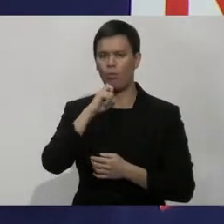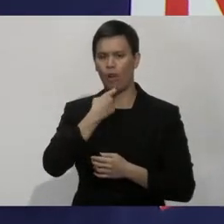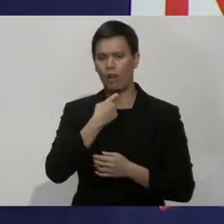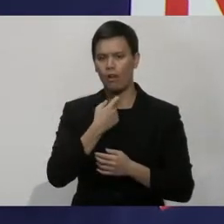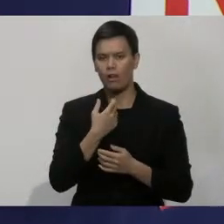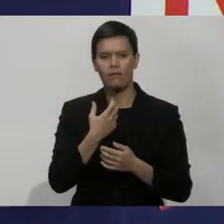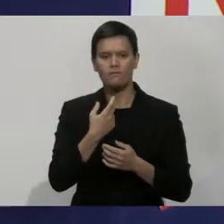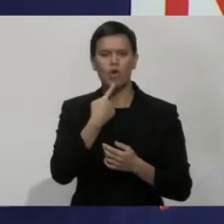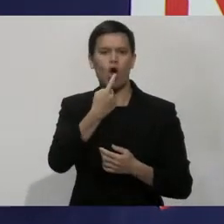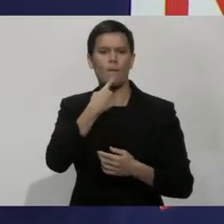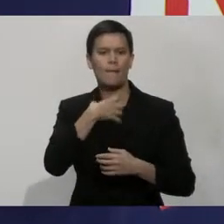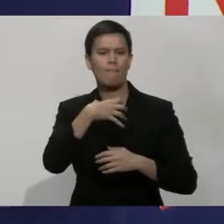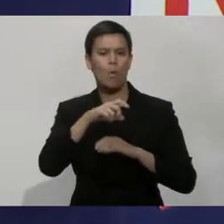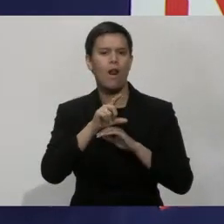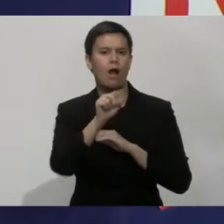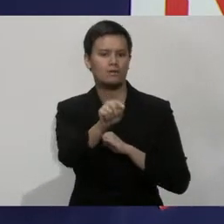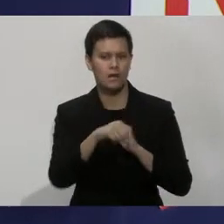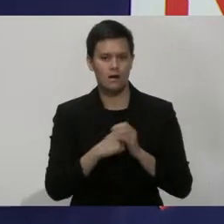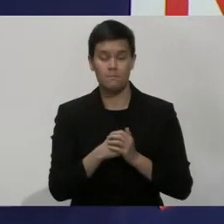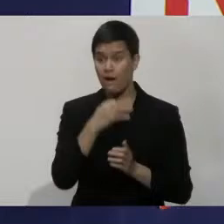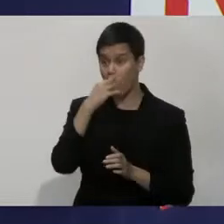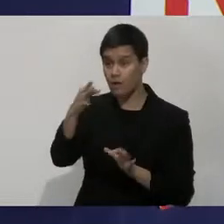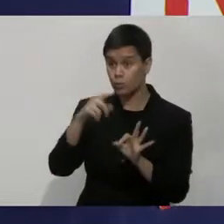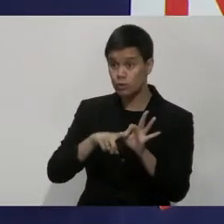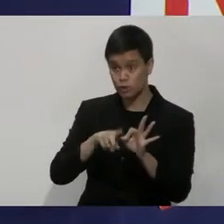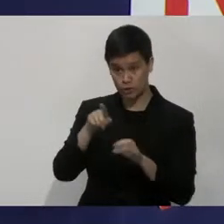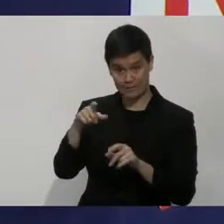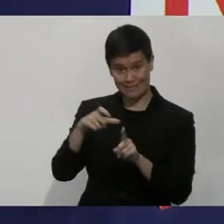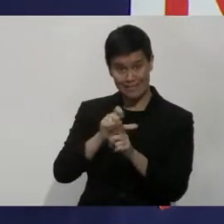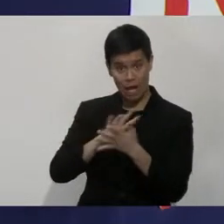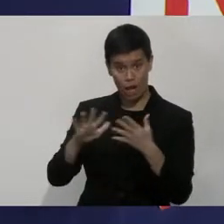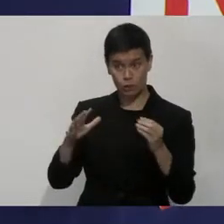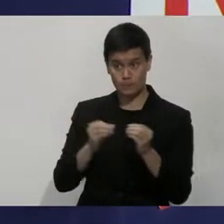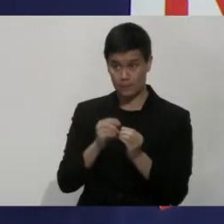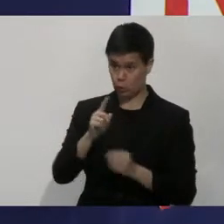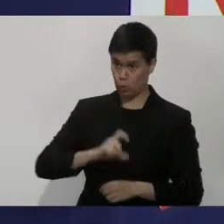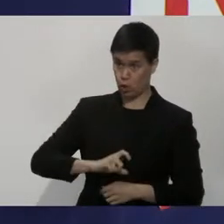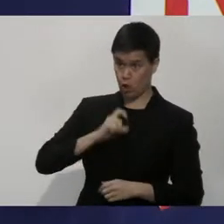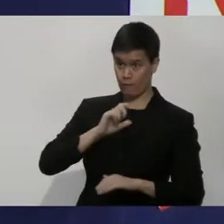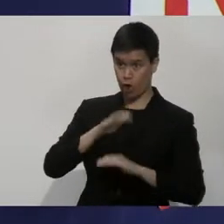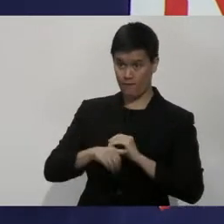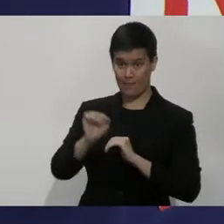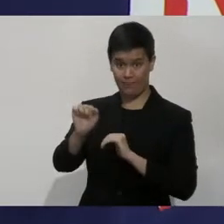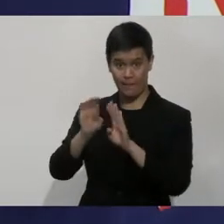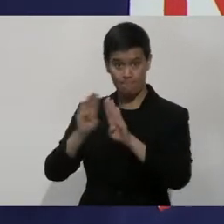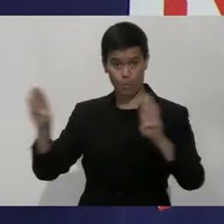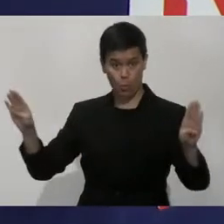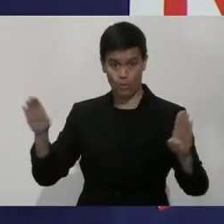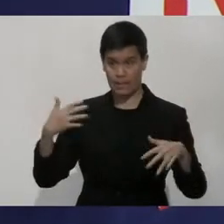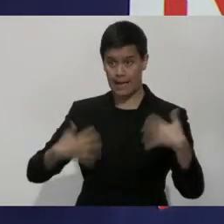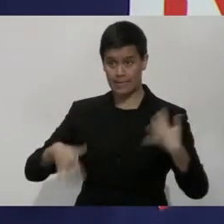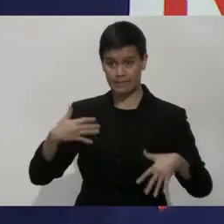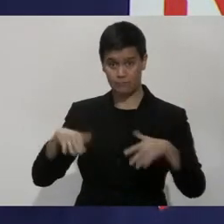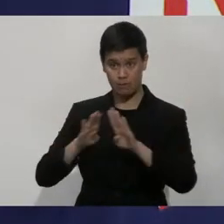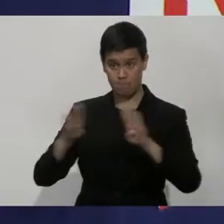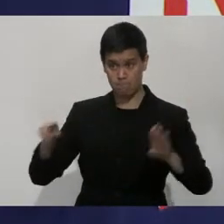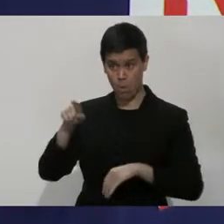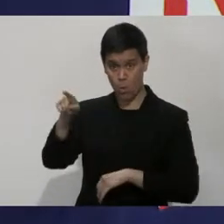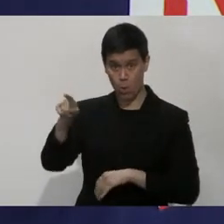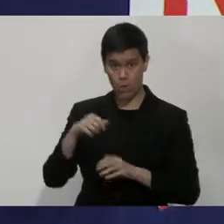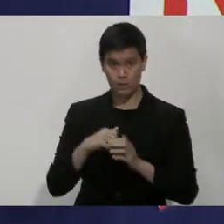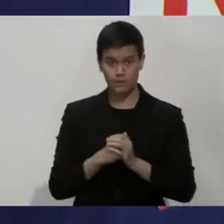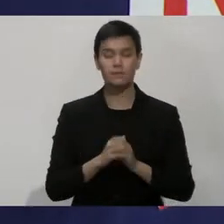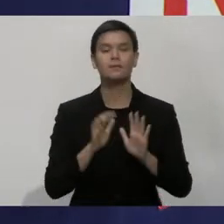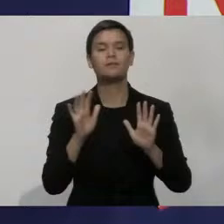chair and the board? Yes, I do. But look, like I said, he's asked to speak with me this afternoon, so I'll have a conversation with him. Can you